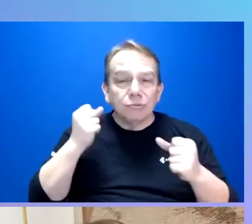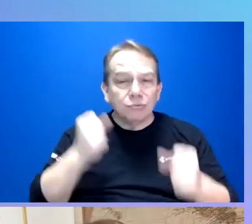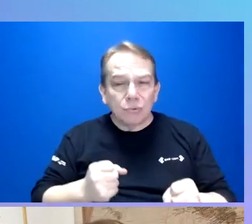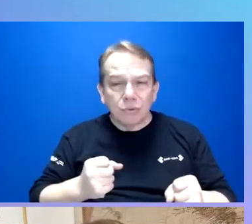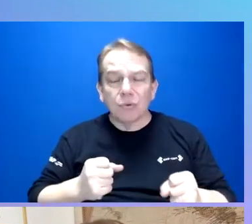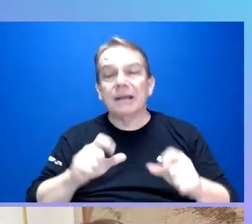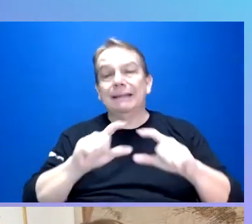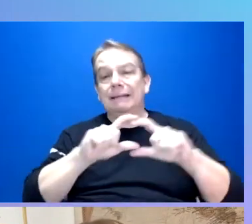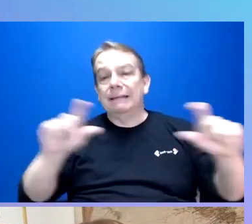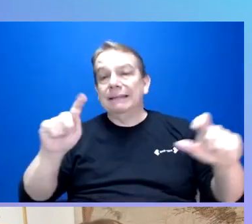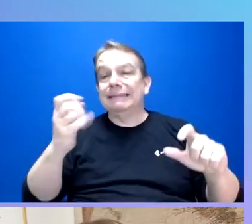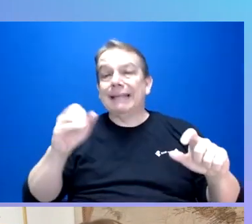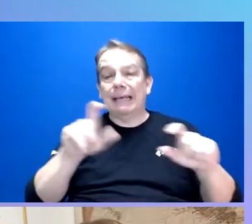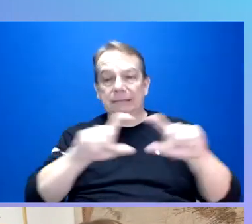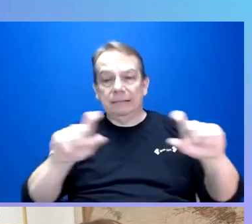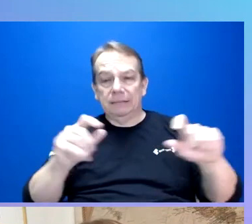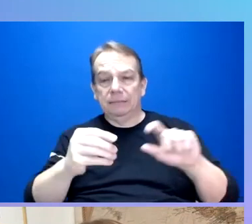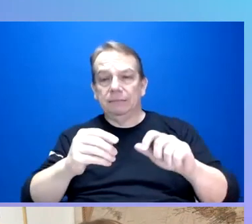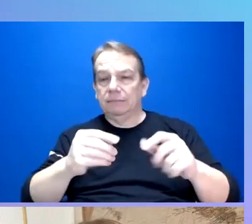text.